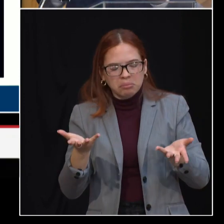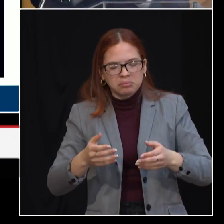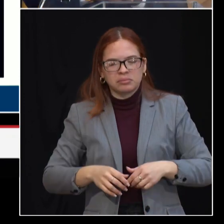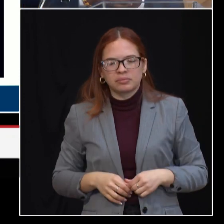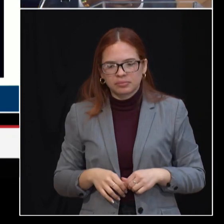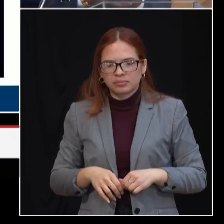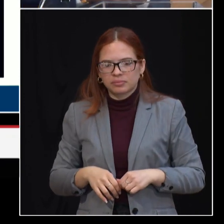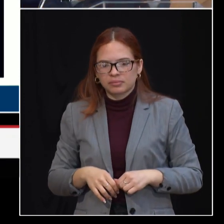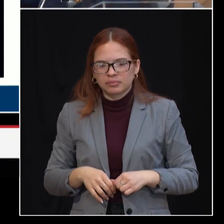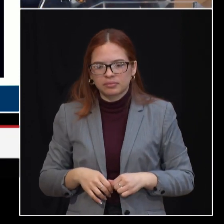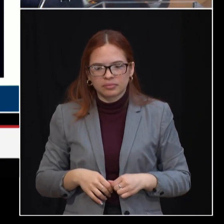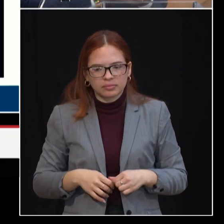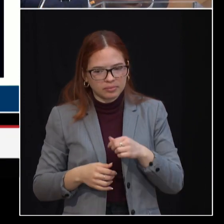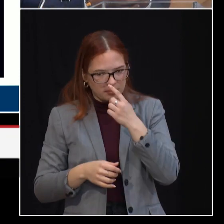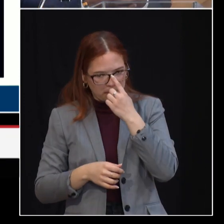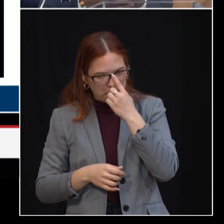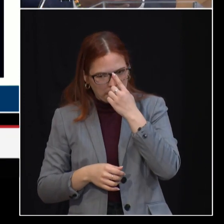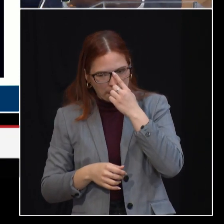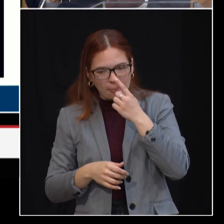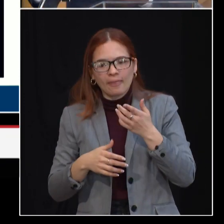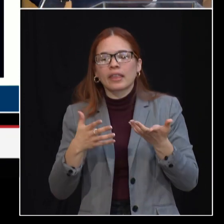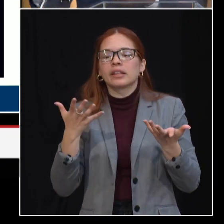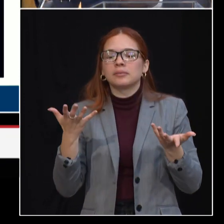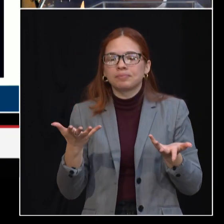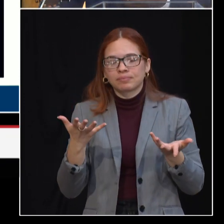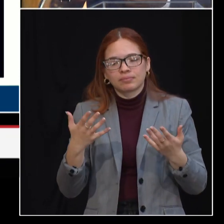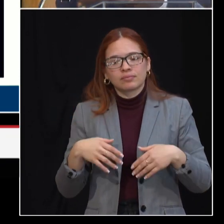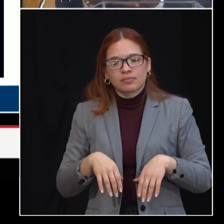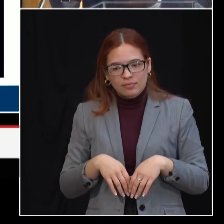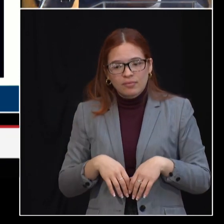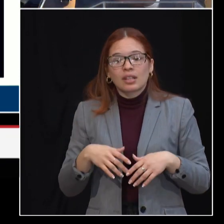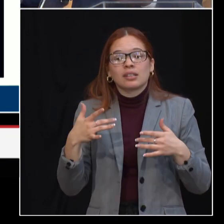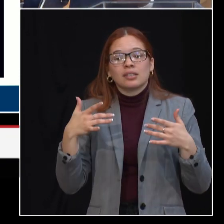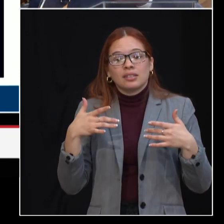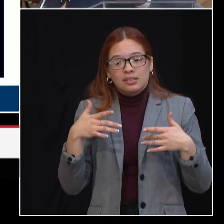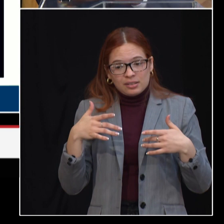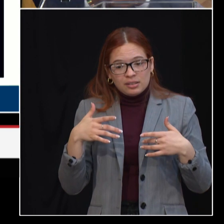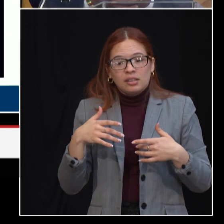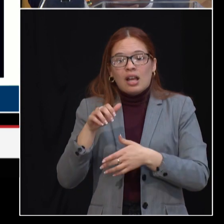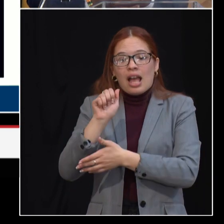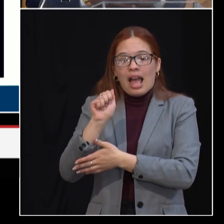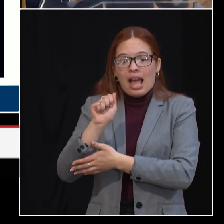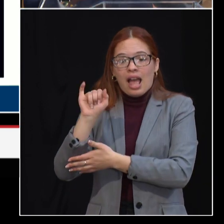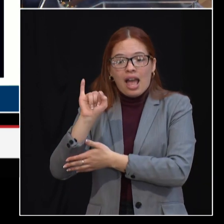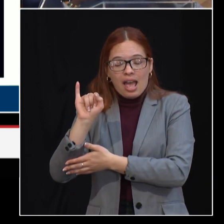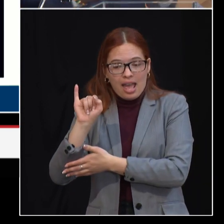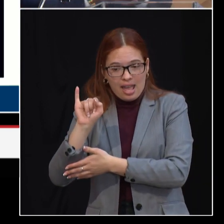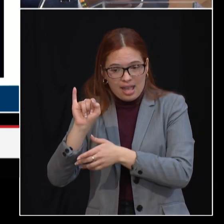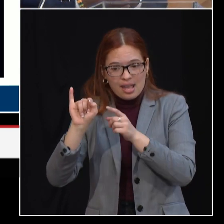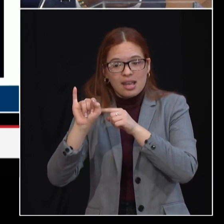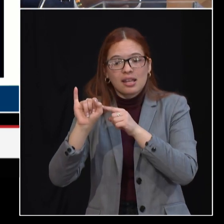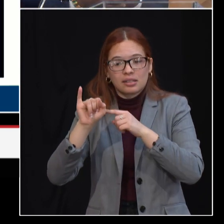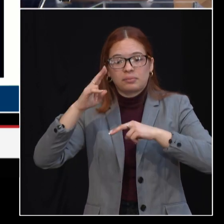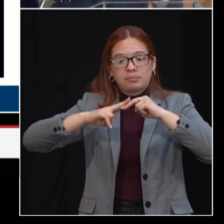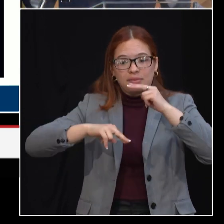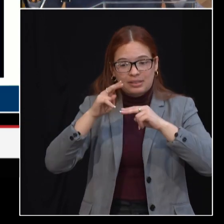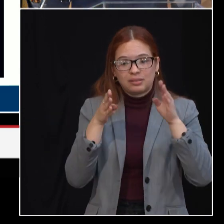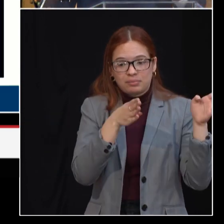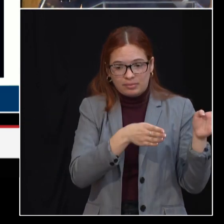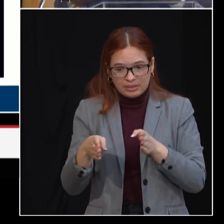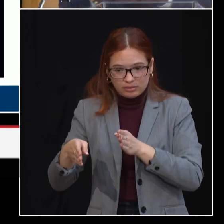Another initiative I'm really thrilled about is our AI-powered building plan review. By now, if you've not heard